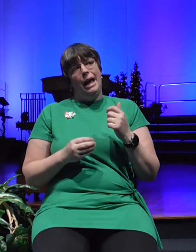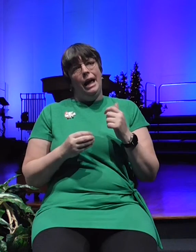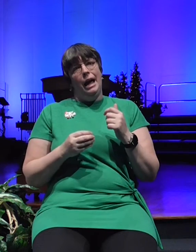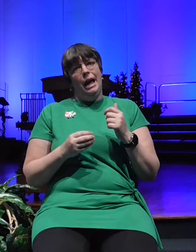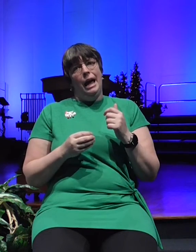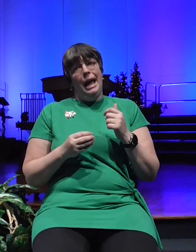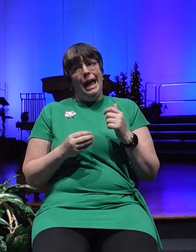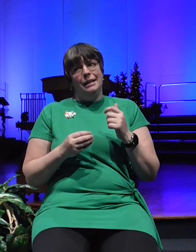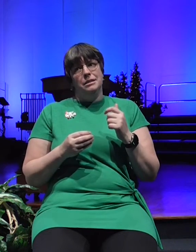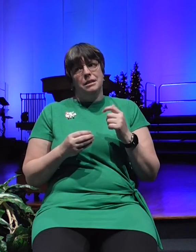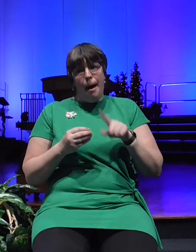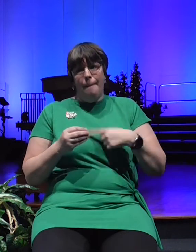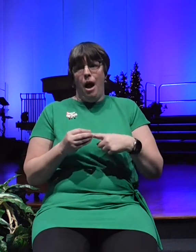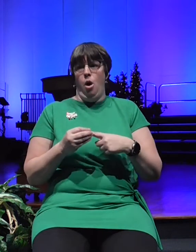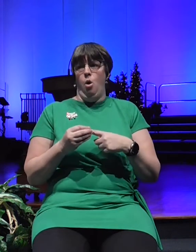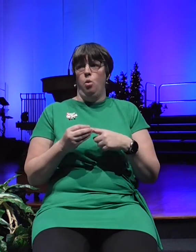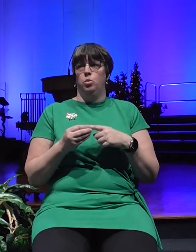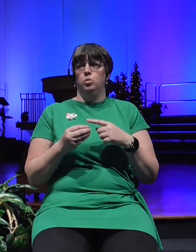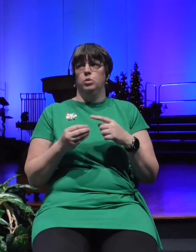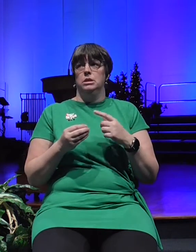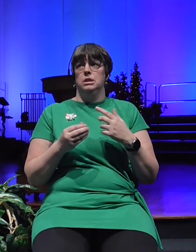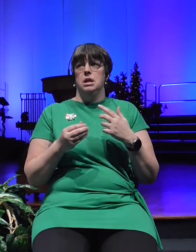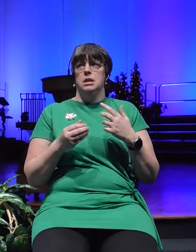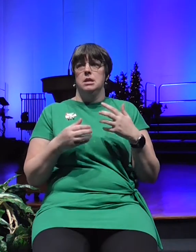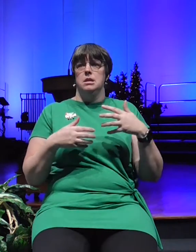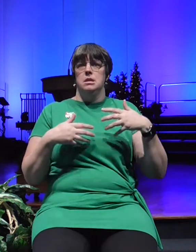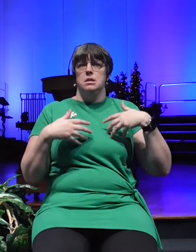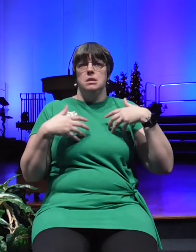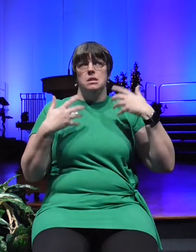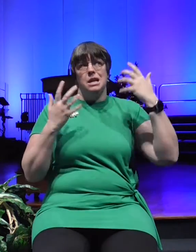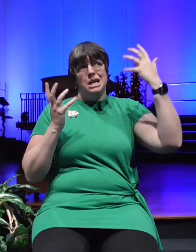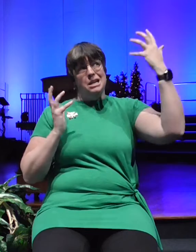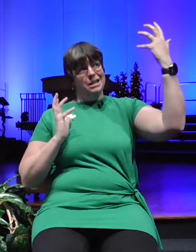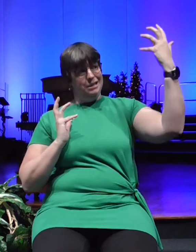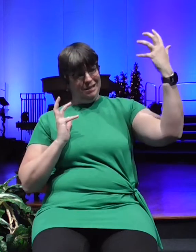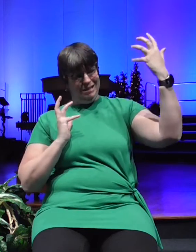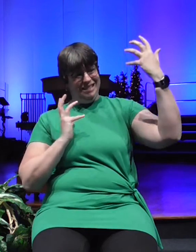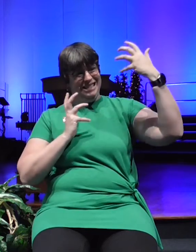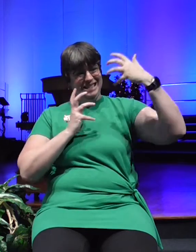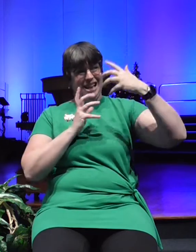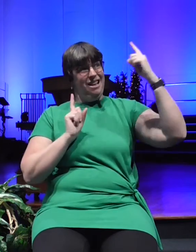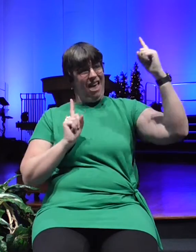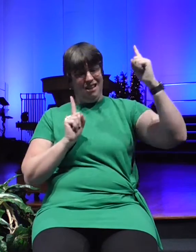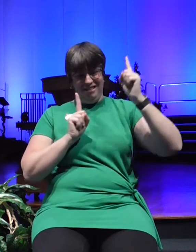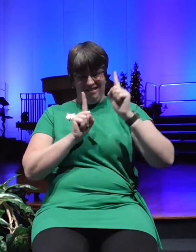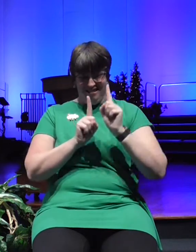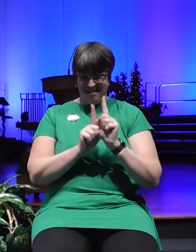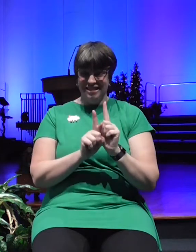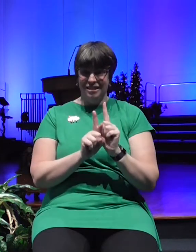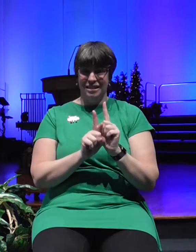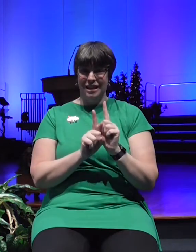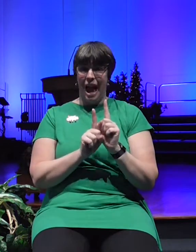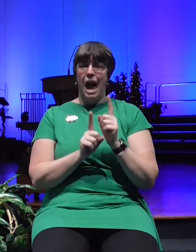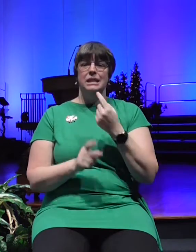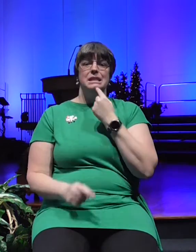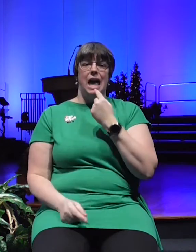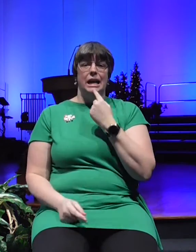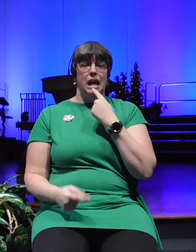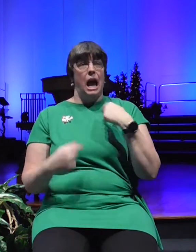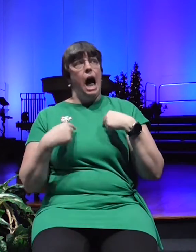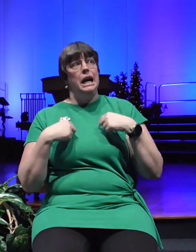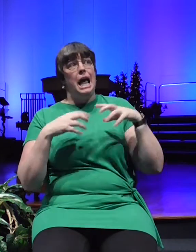coming into alignment and choosing to say, I